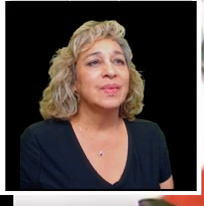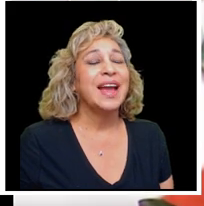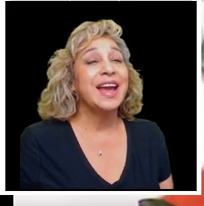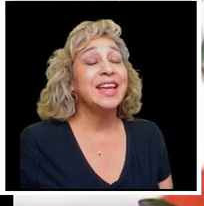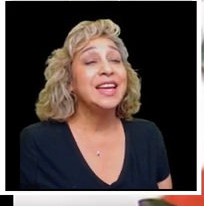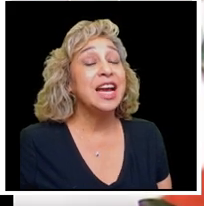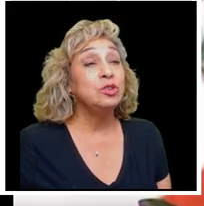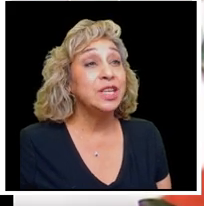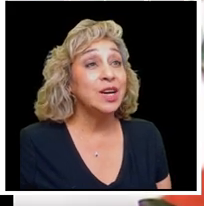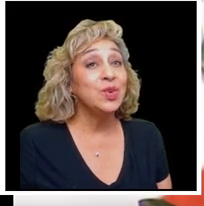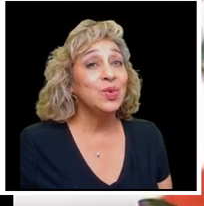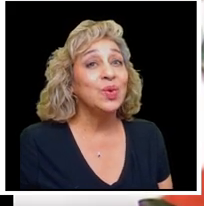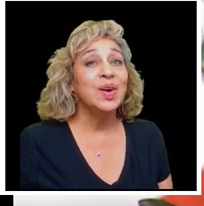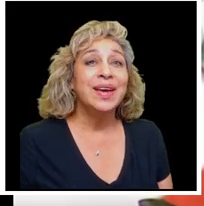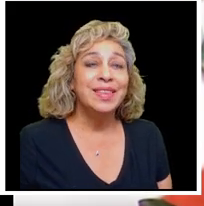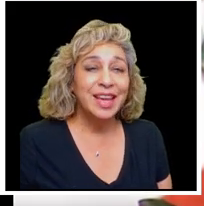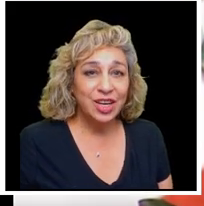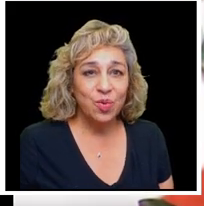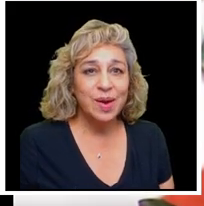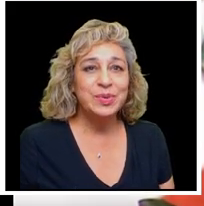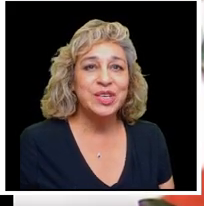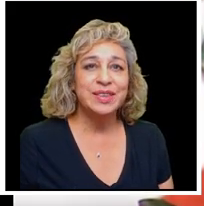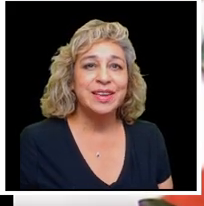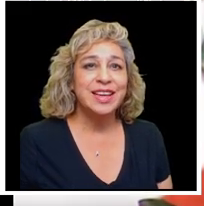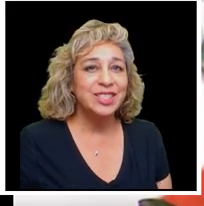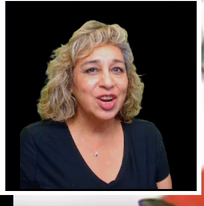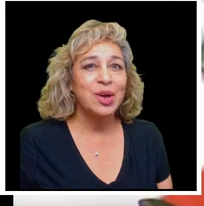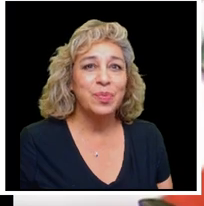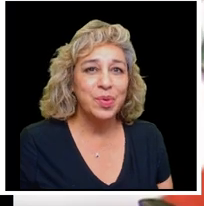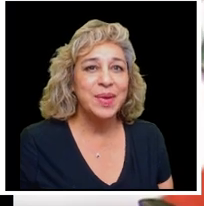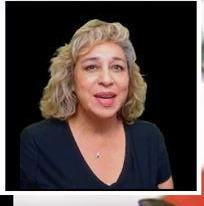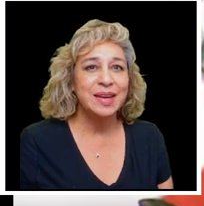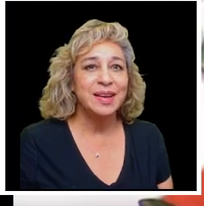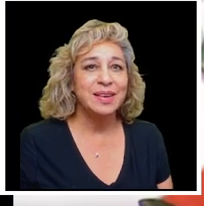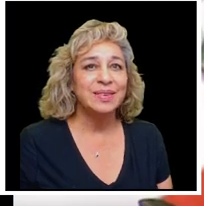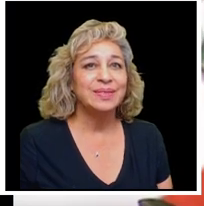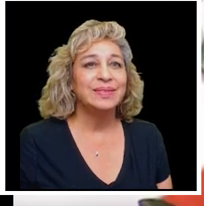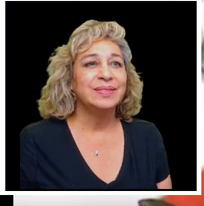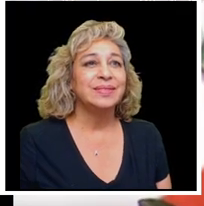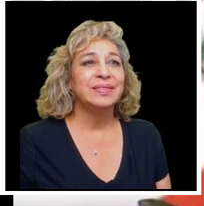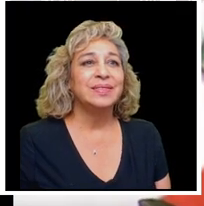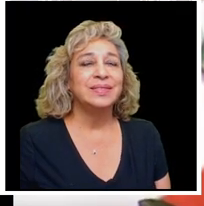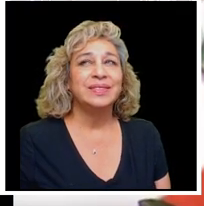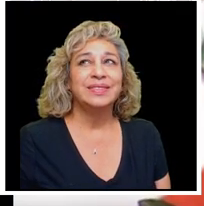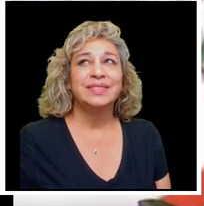I can now tell you that corruption is not permitted